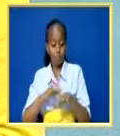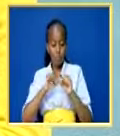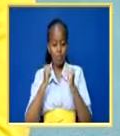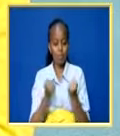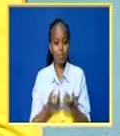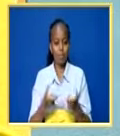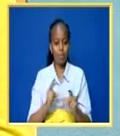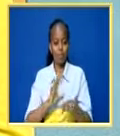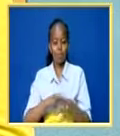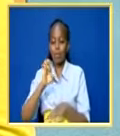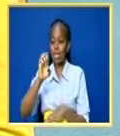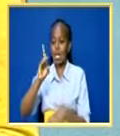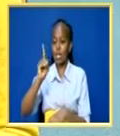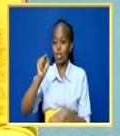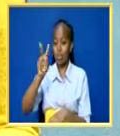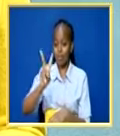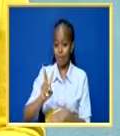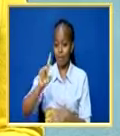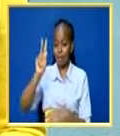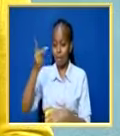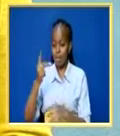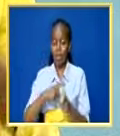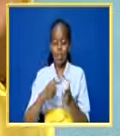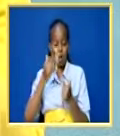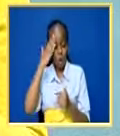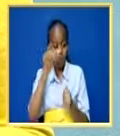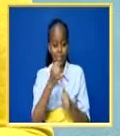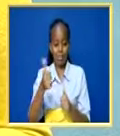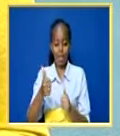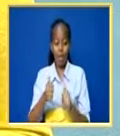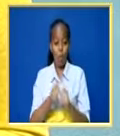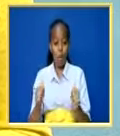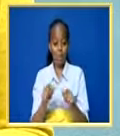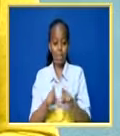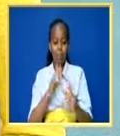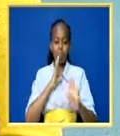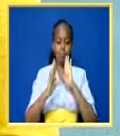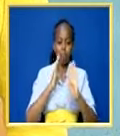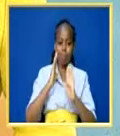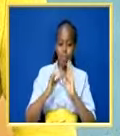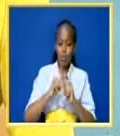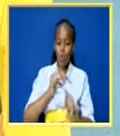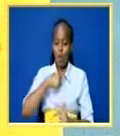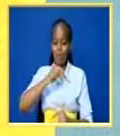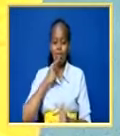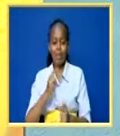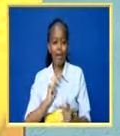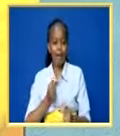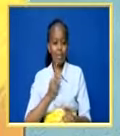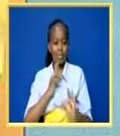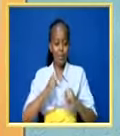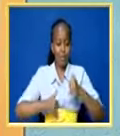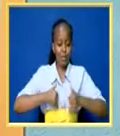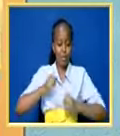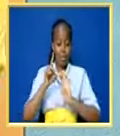media, at EduTV Kenya, so that we can get to know each other, right? Also, say hello to us. Tell us if you're actually enjoying these lessons. It would be great to hear